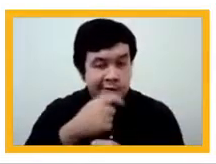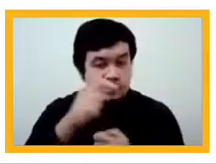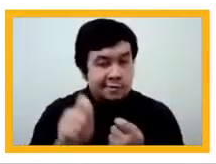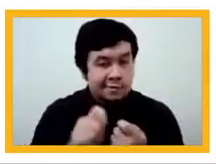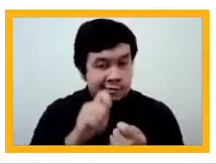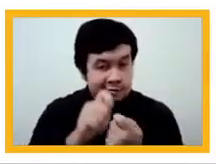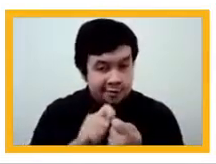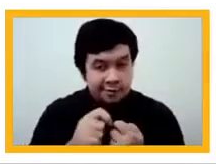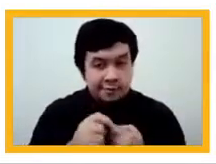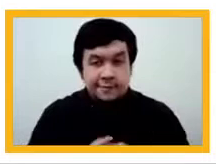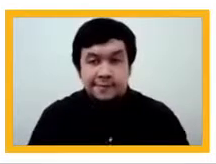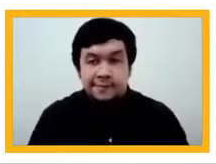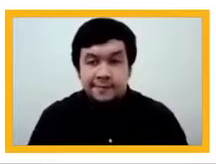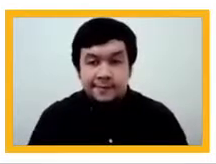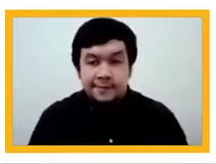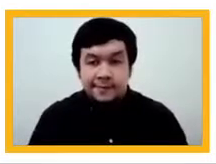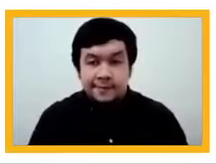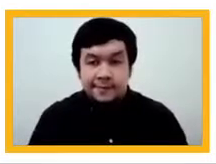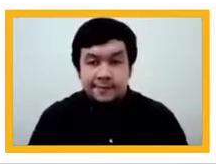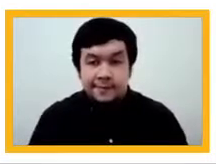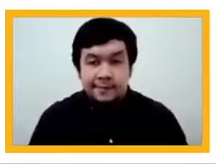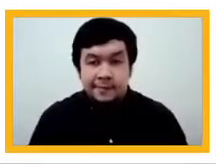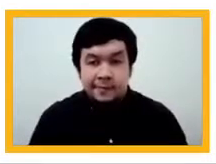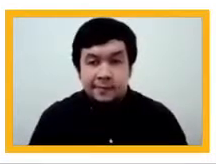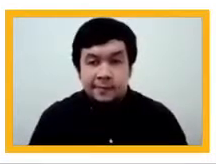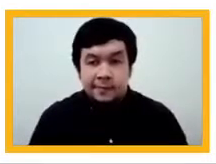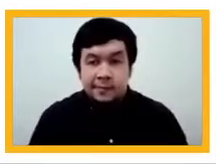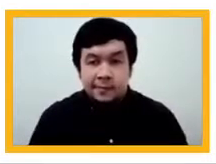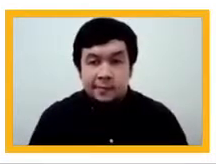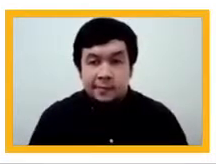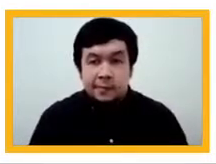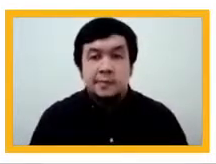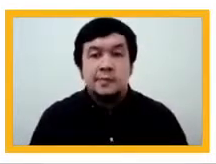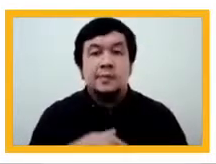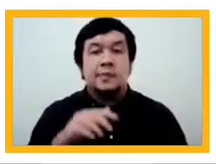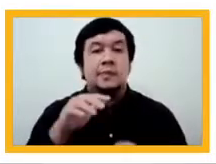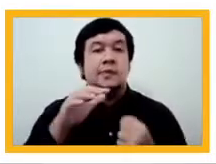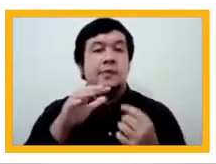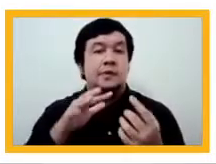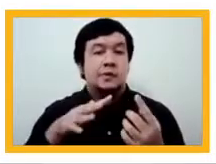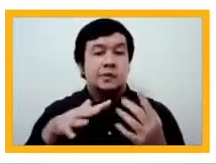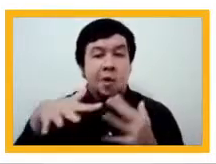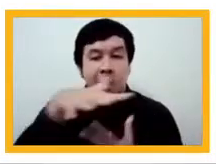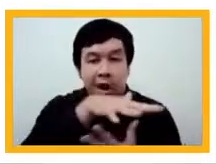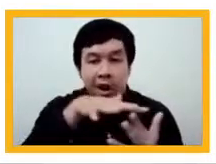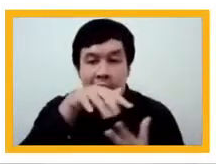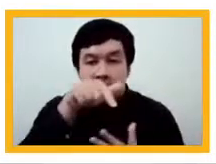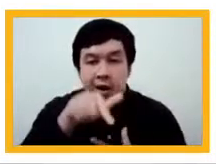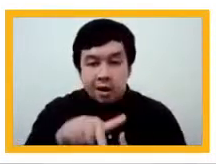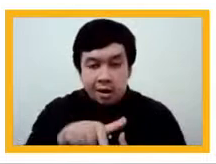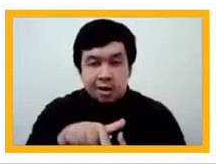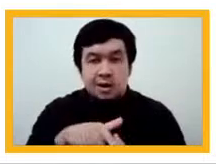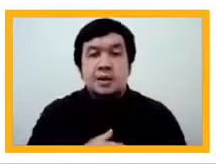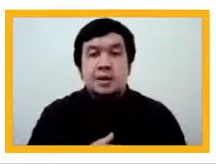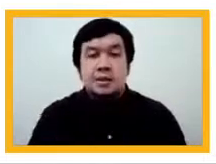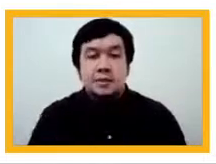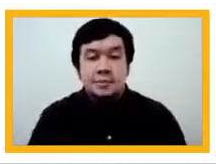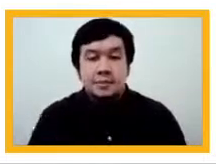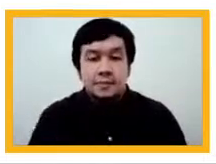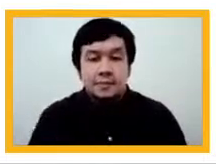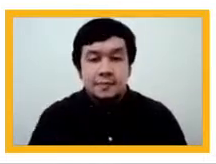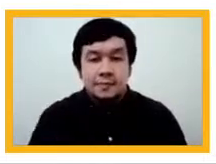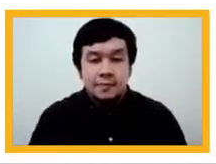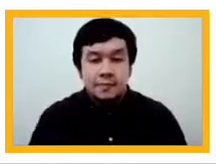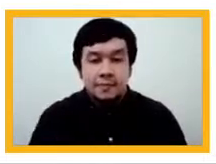The socialist influence on German social policy would eventually lead to attempts to create a